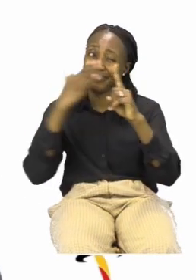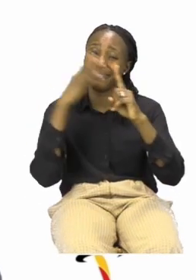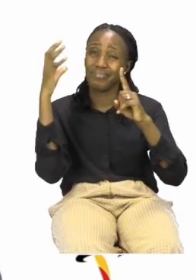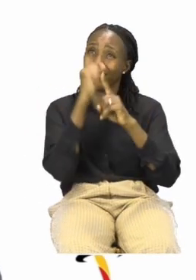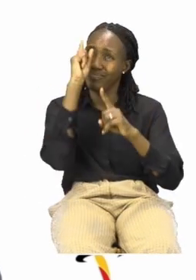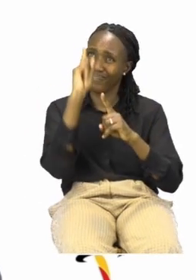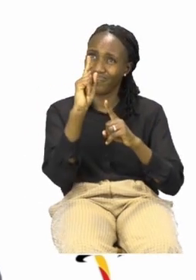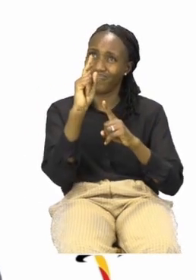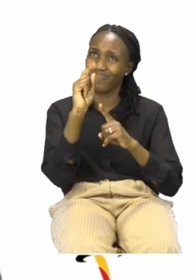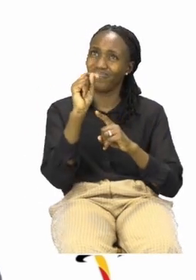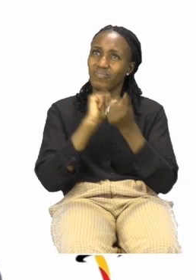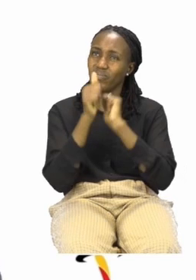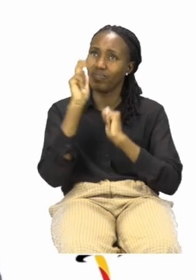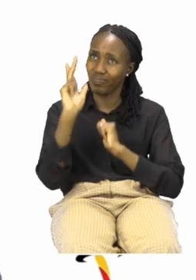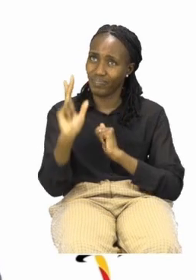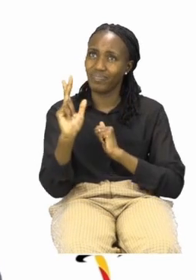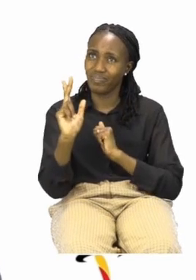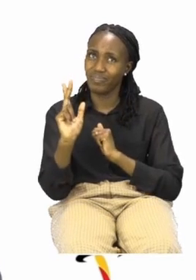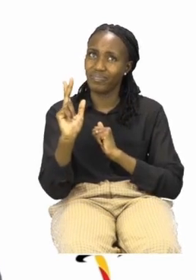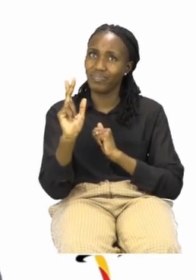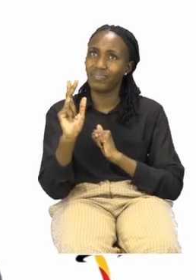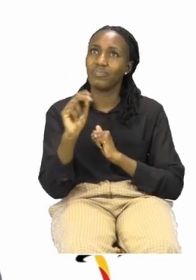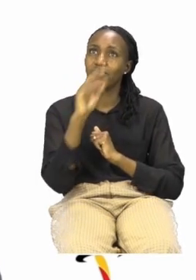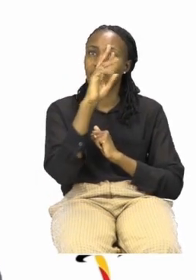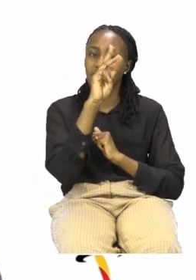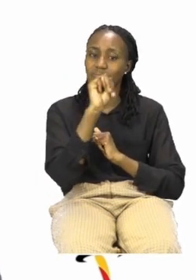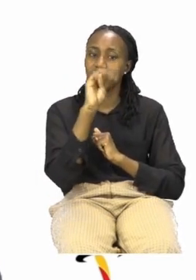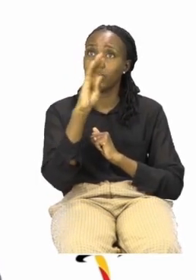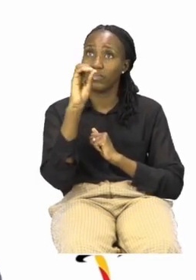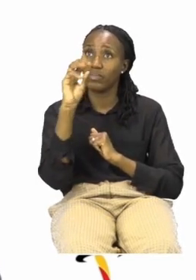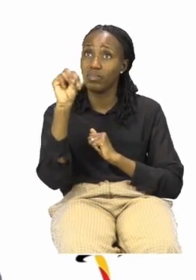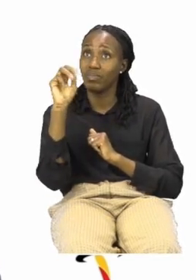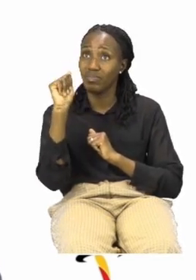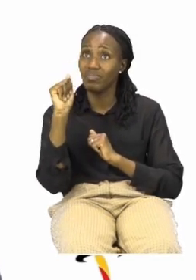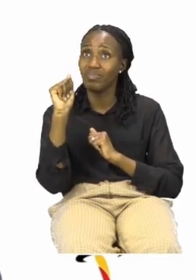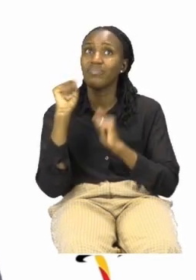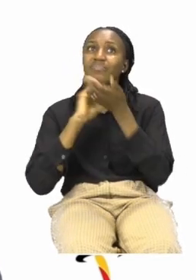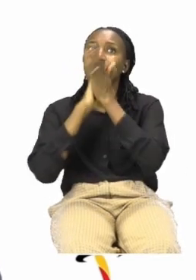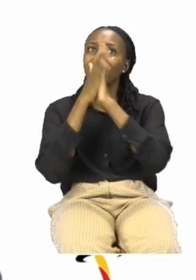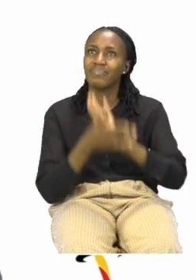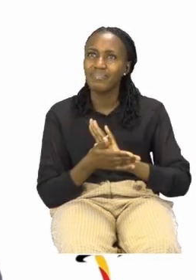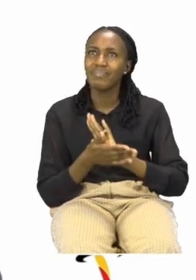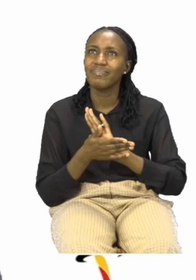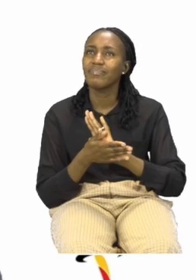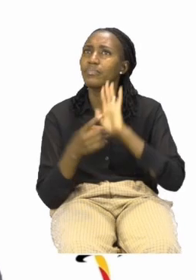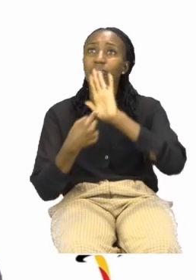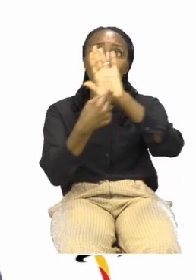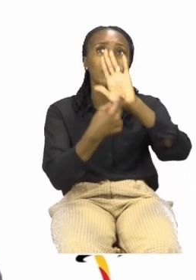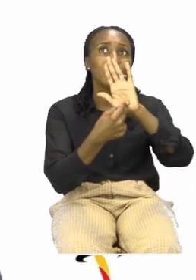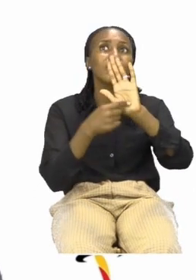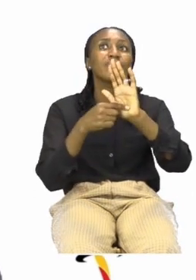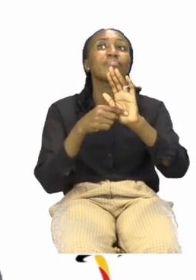athlete, I'll use the achievement of Christine Boma. It have actually become a market for the country. Just